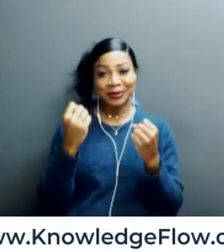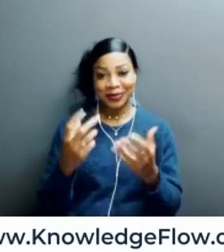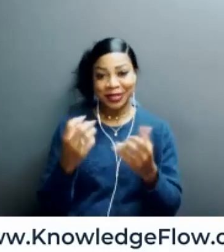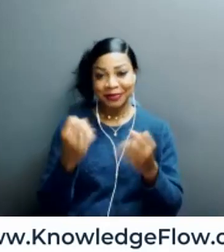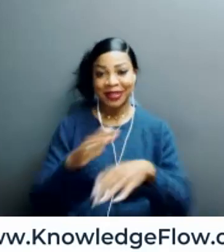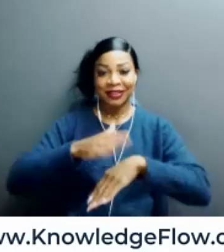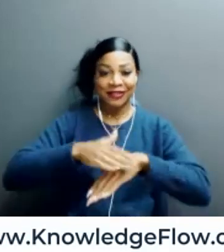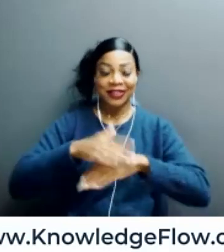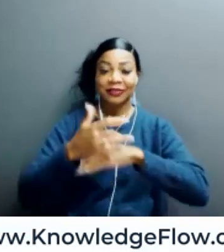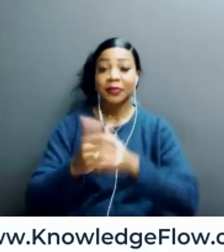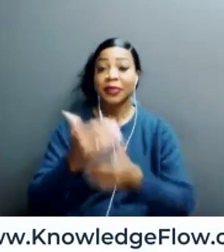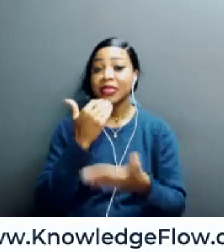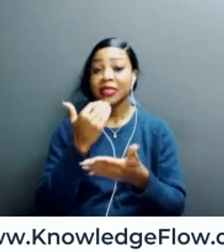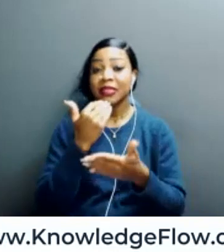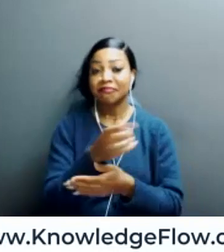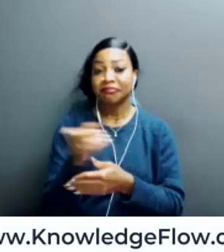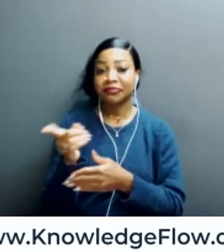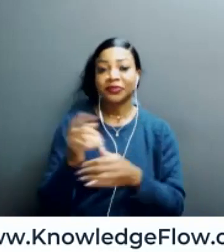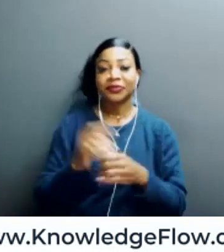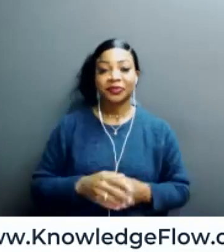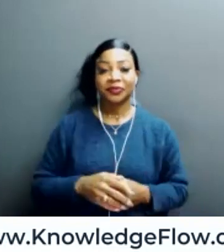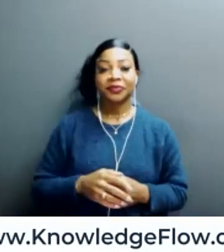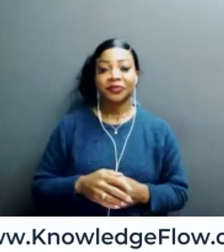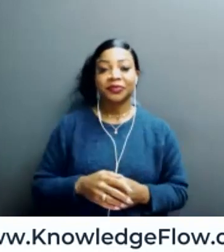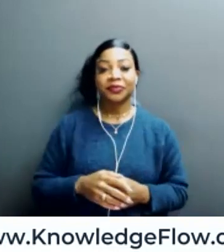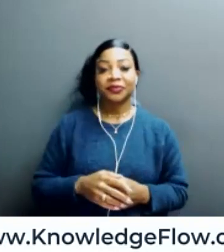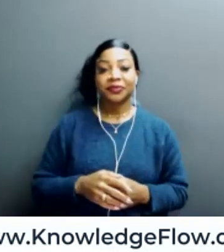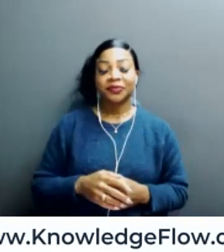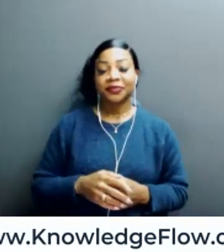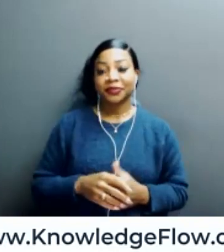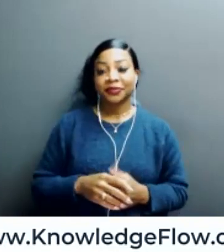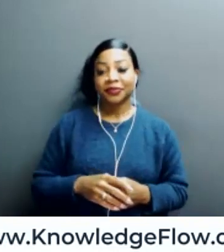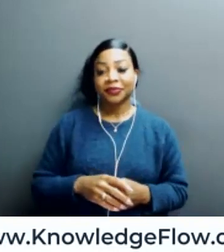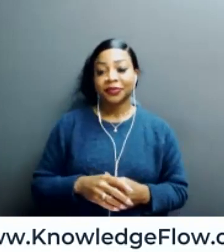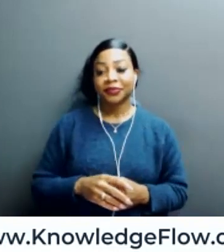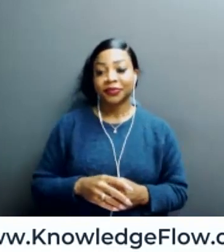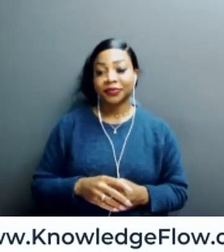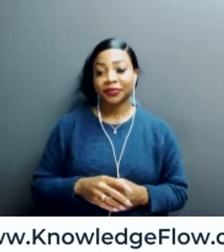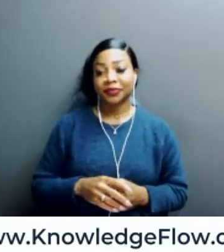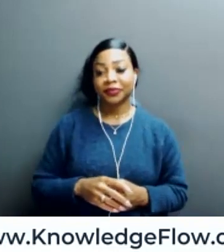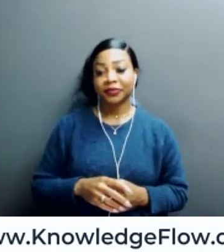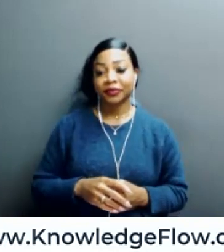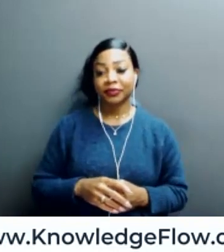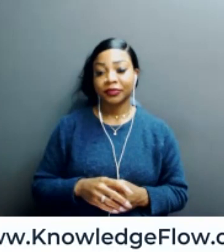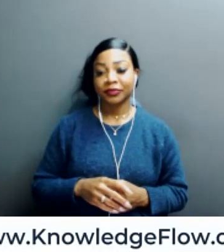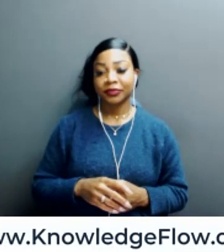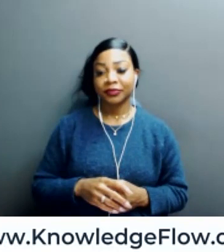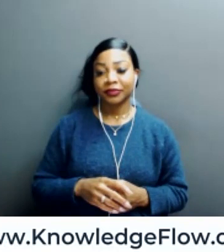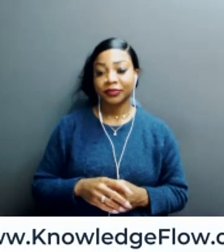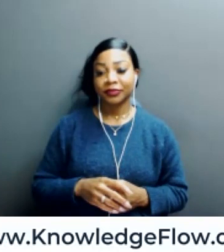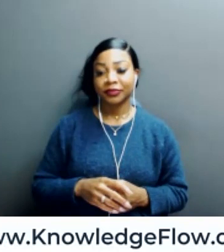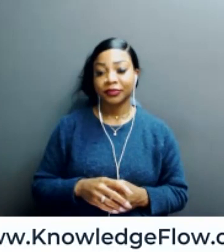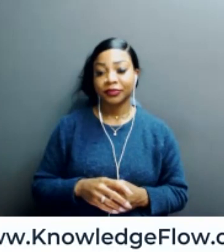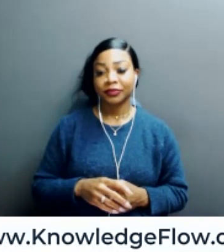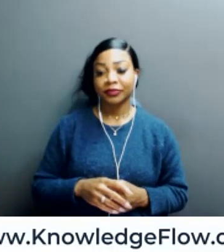I thank you all have all said your piece on this one okay wonderful um and so that kind of brings us back